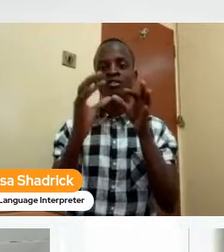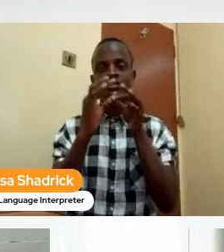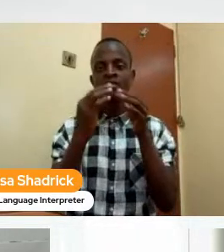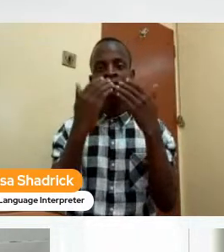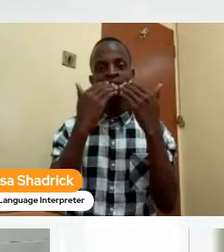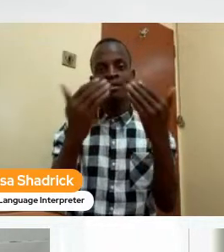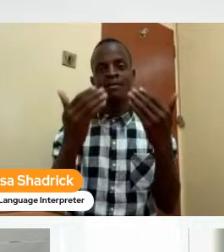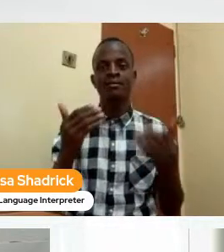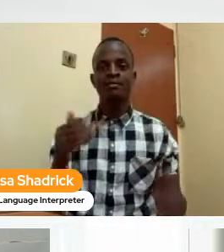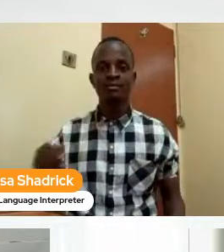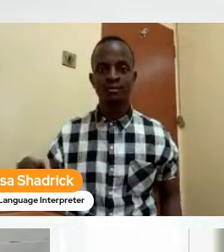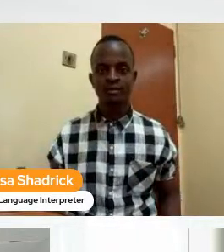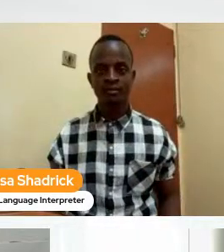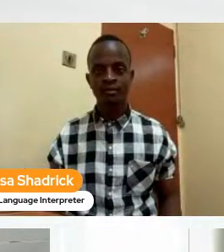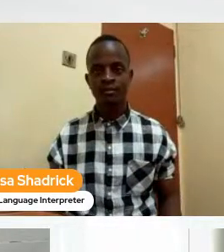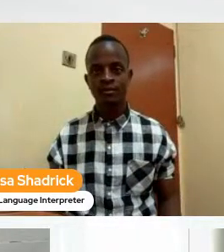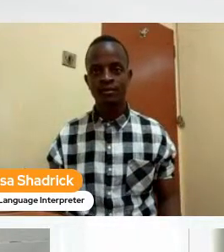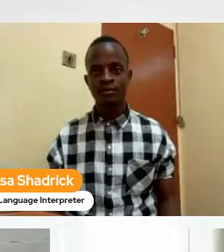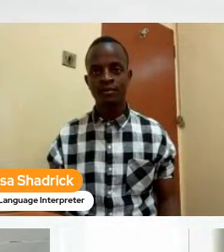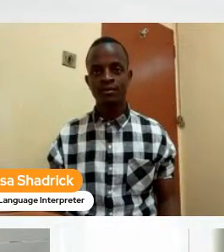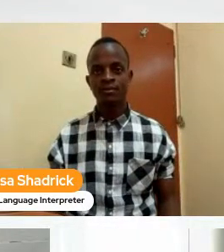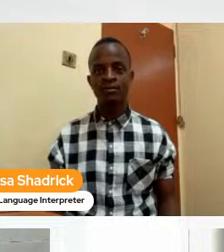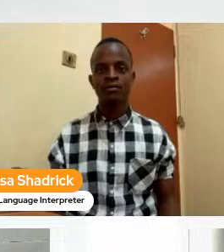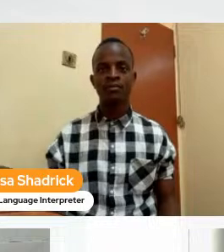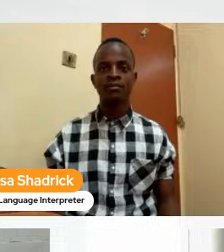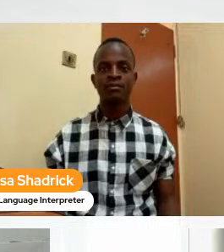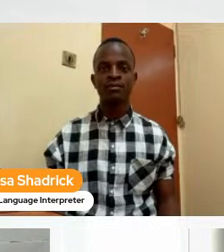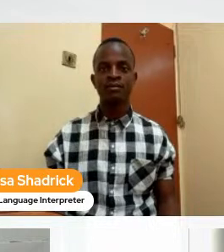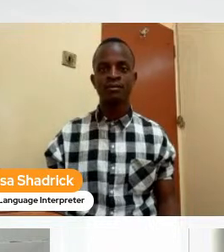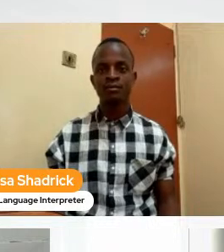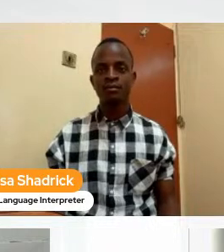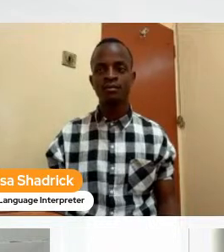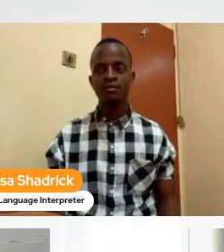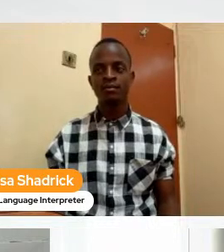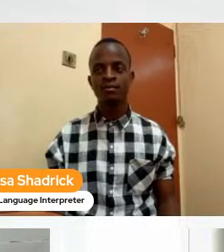that tuned into this particular show.